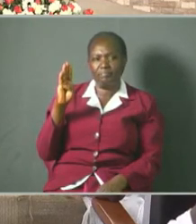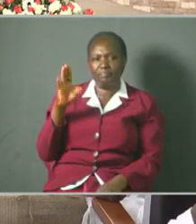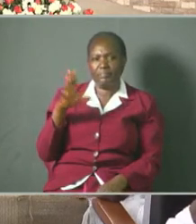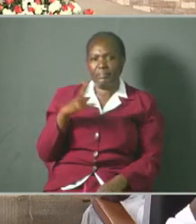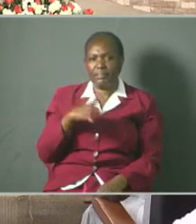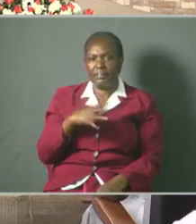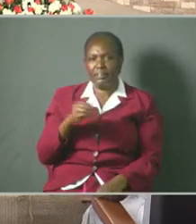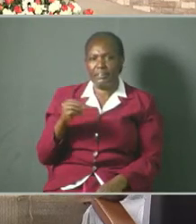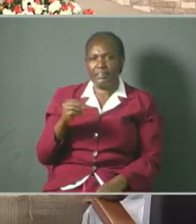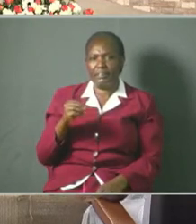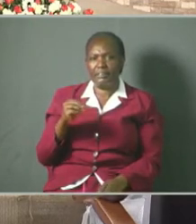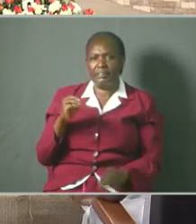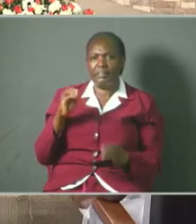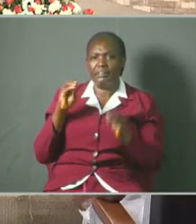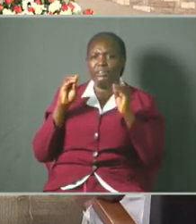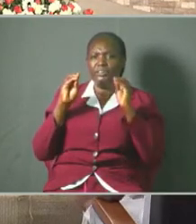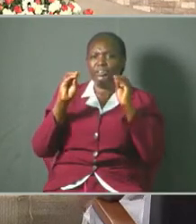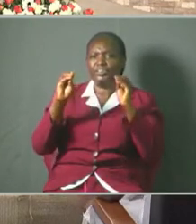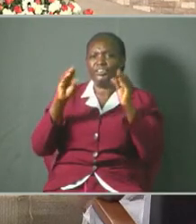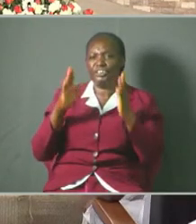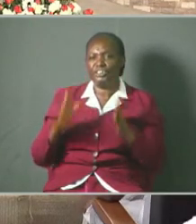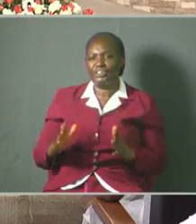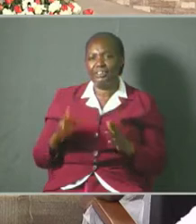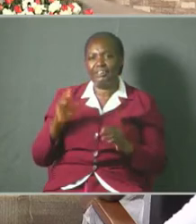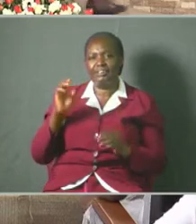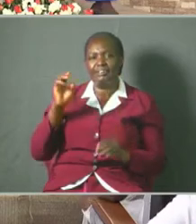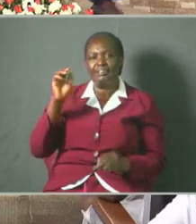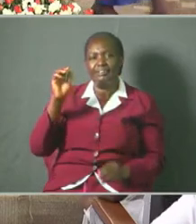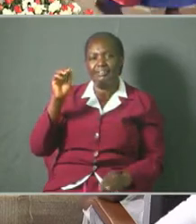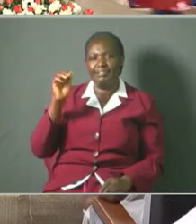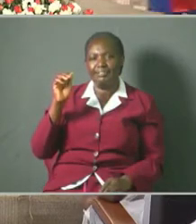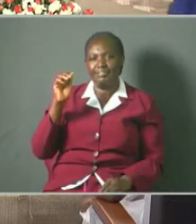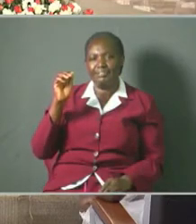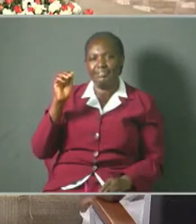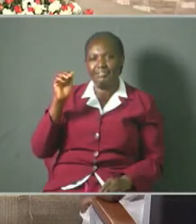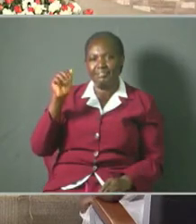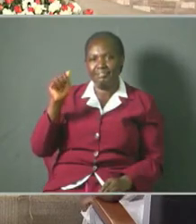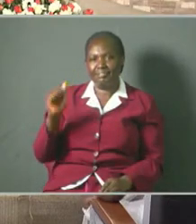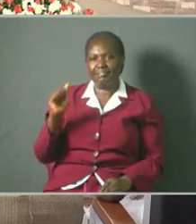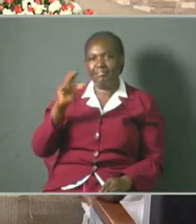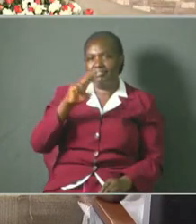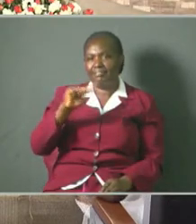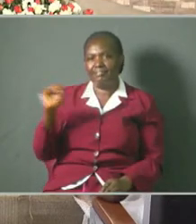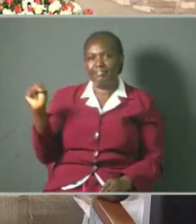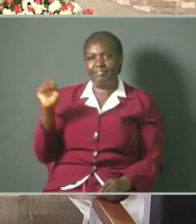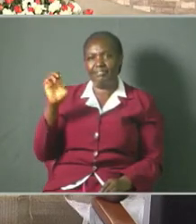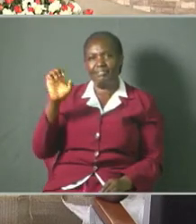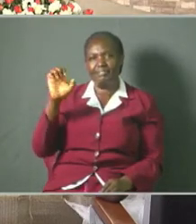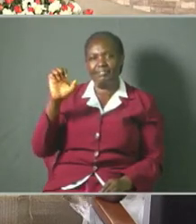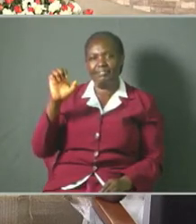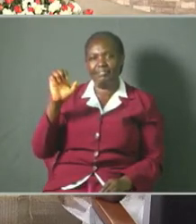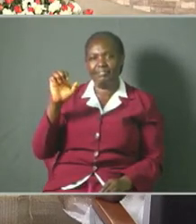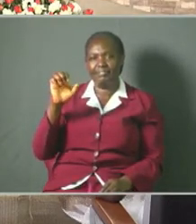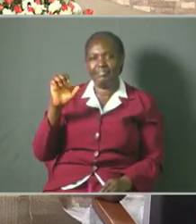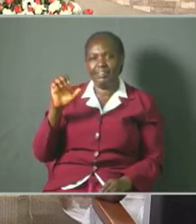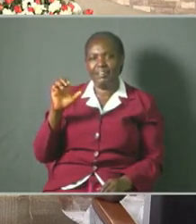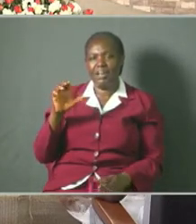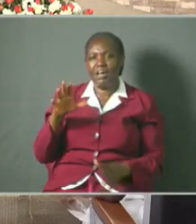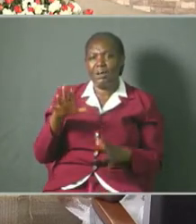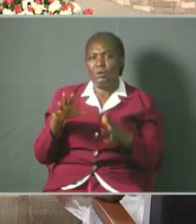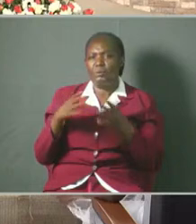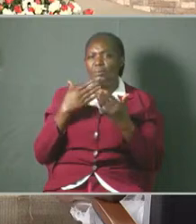And Teacher Anne, I can see her on the sign language chair, so we will just appreciate